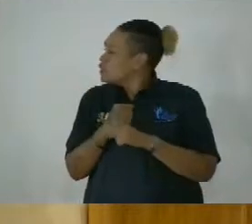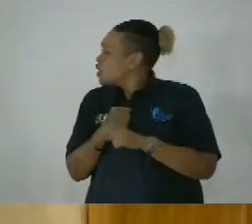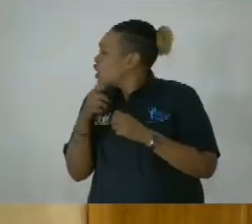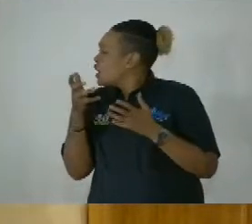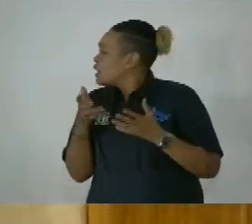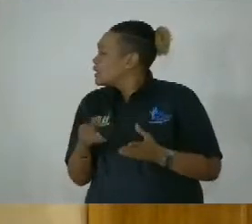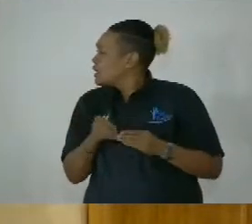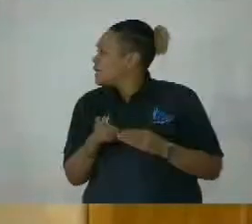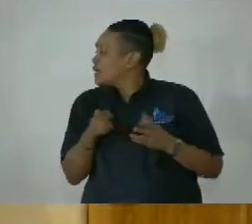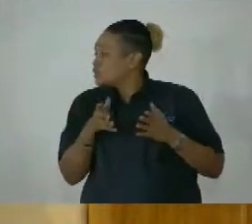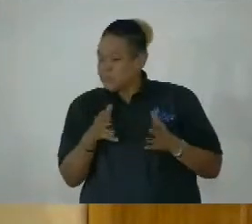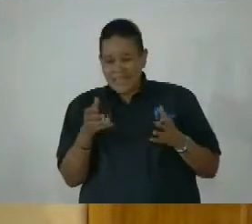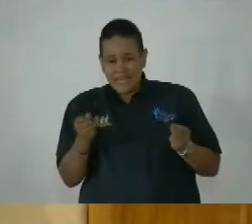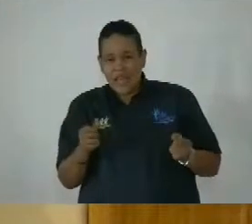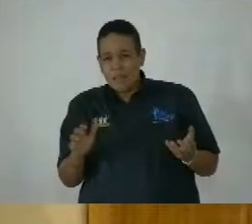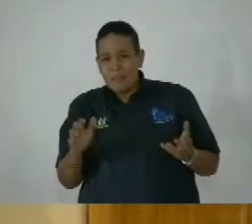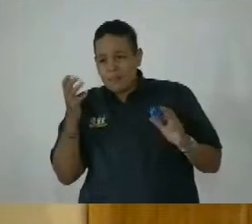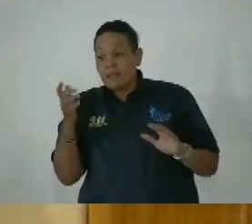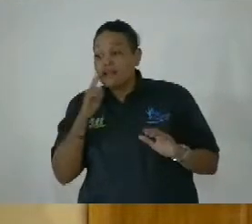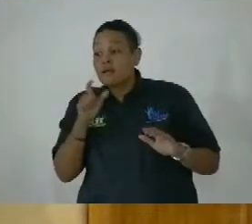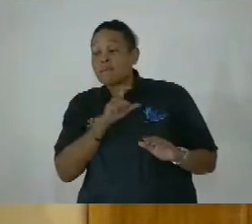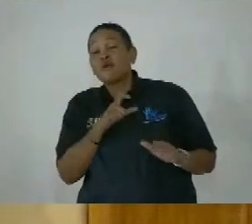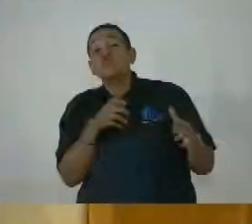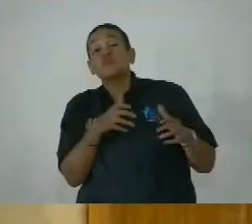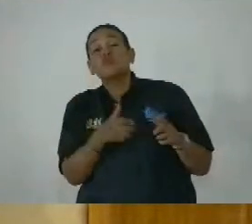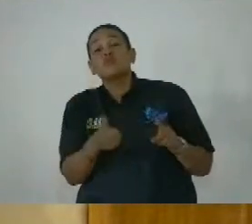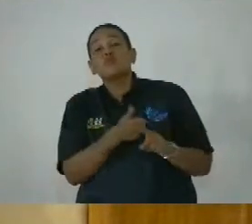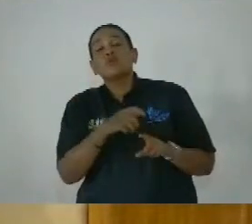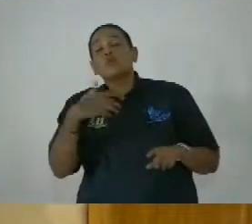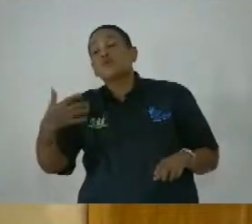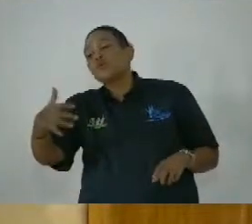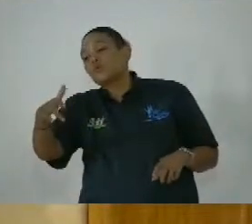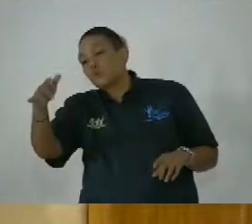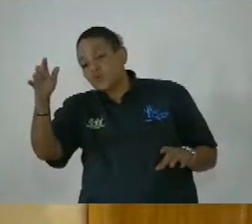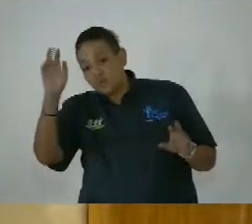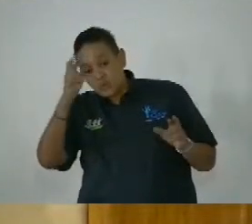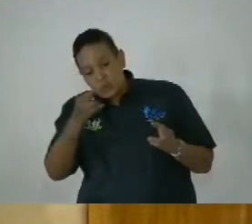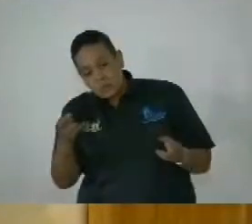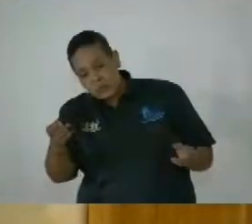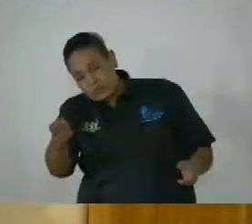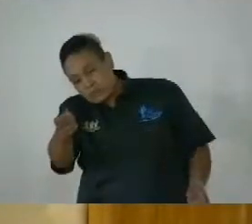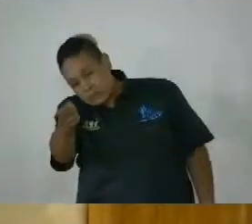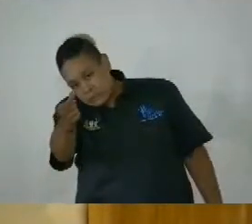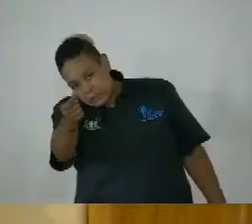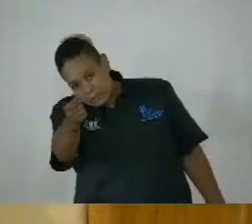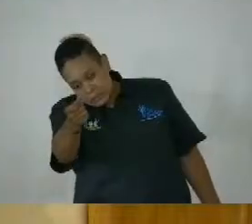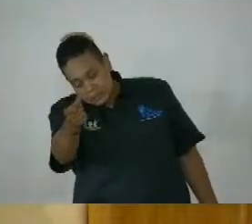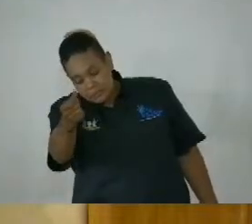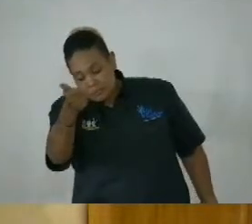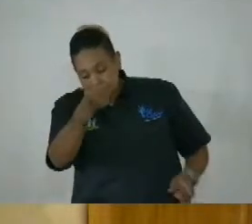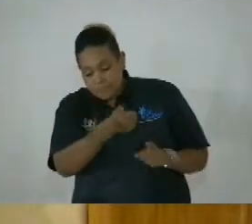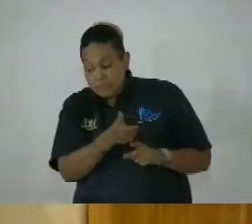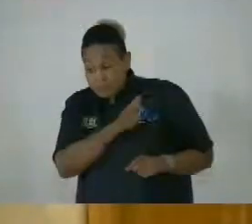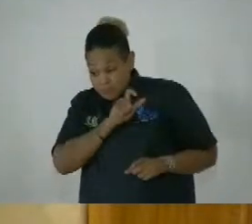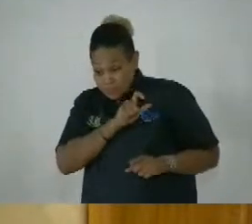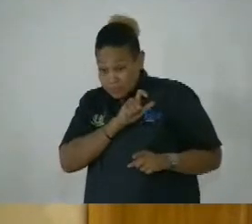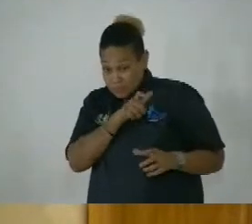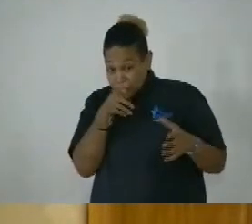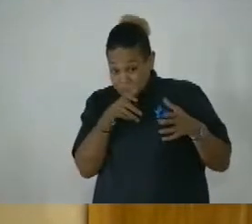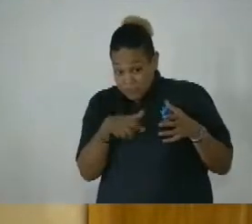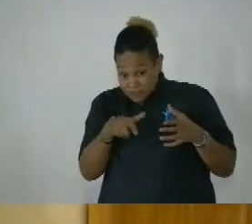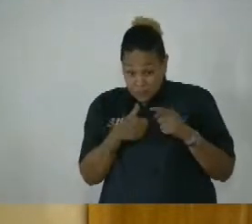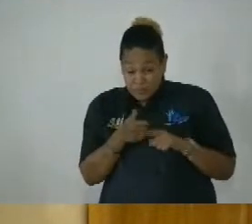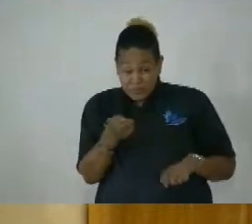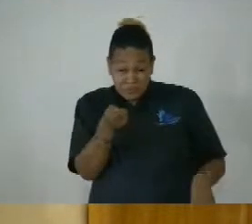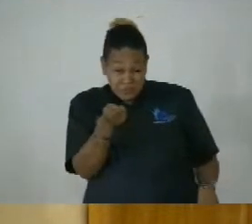apparatus in disarray, a Jamaica Constabulary Force that was severely under-resourced, a JCF, Jamaica Constabulary Force,